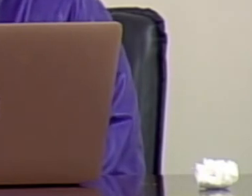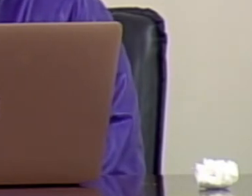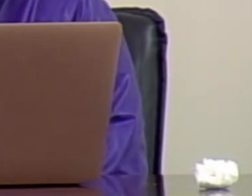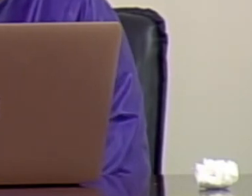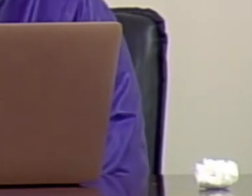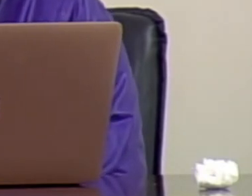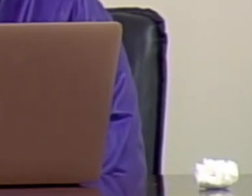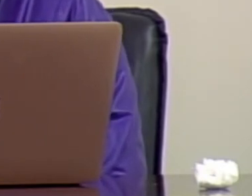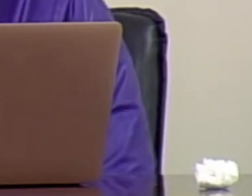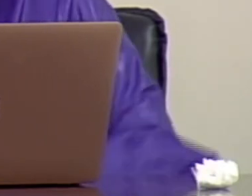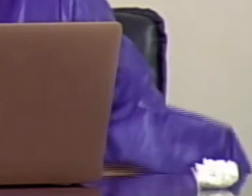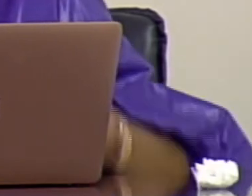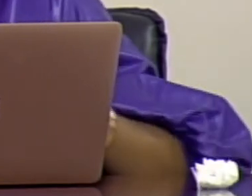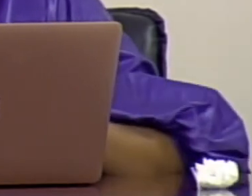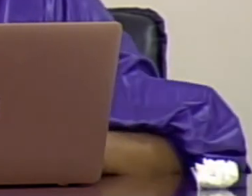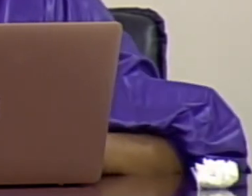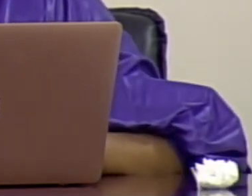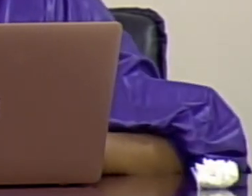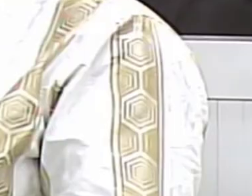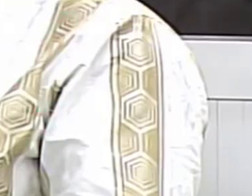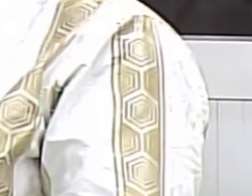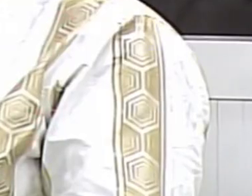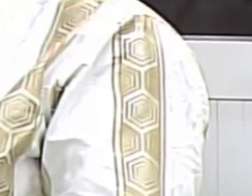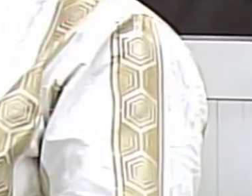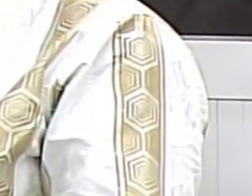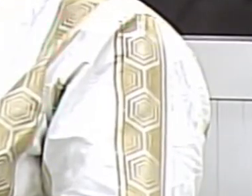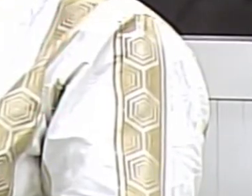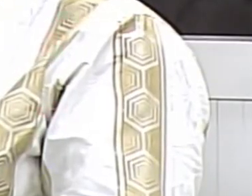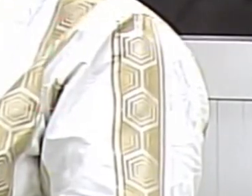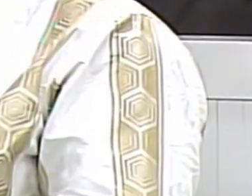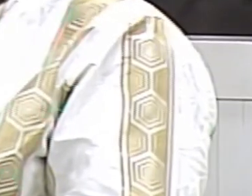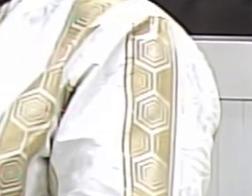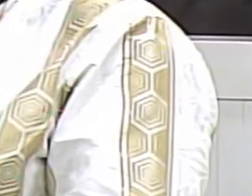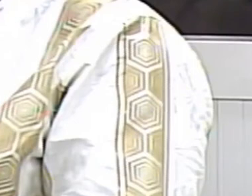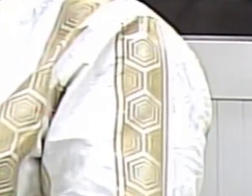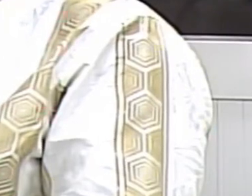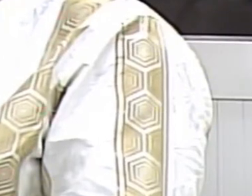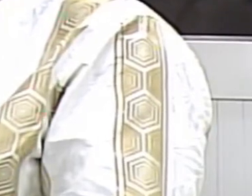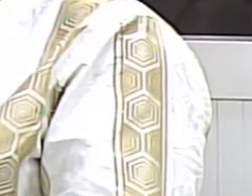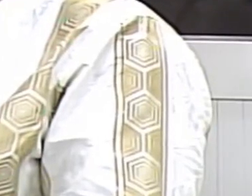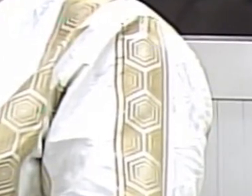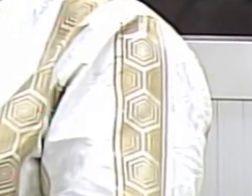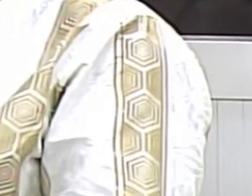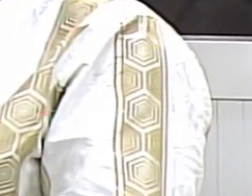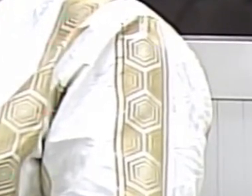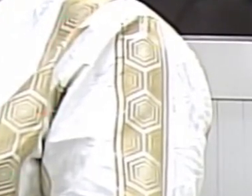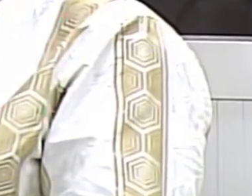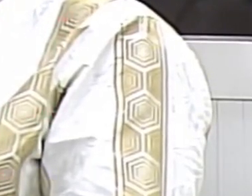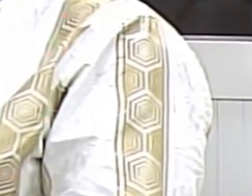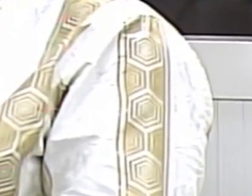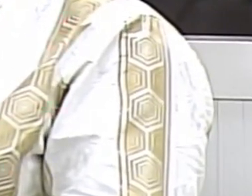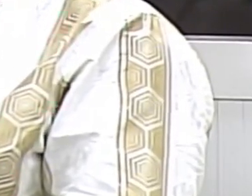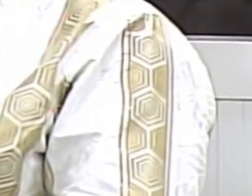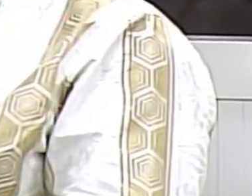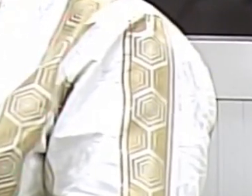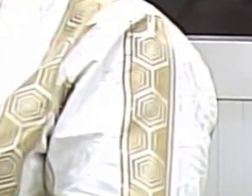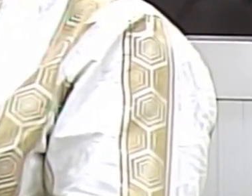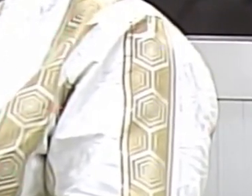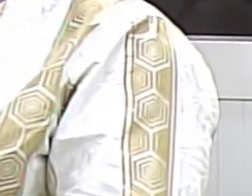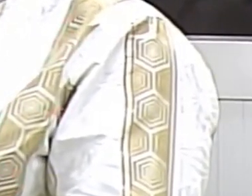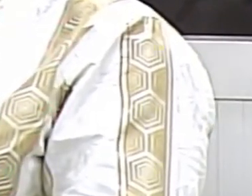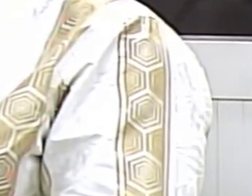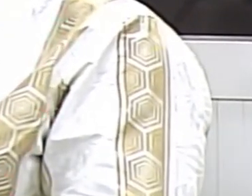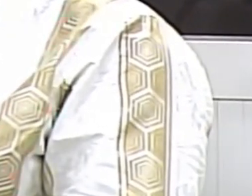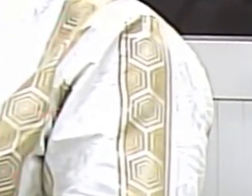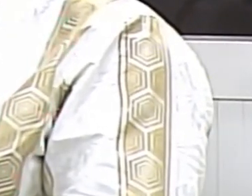nga turi Samsudin Sar ak Mamad Cham ak ñeneen. Yes, Samsudin Sar, Mamad Cham, they